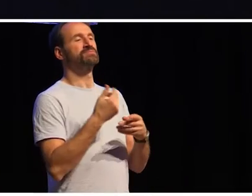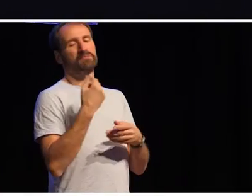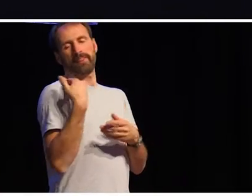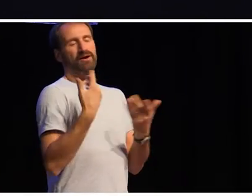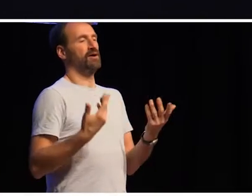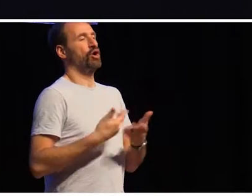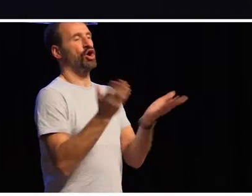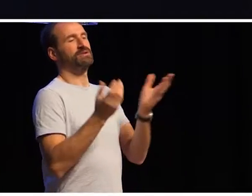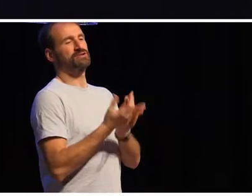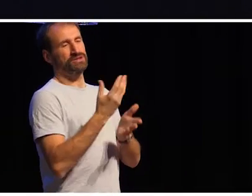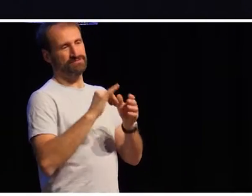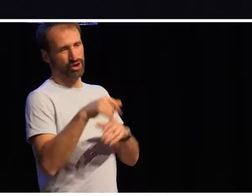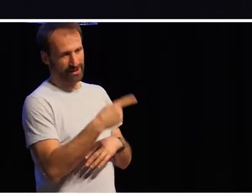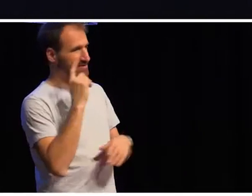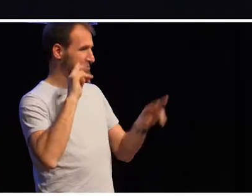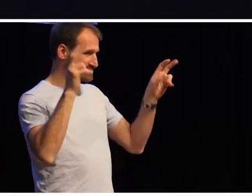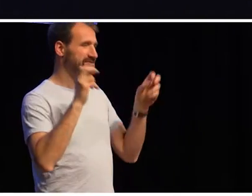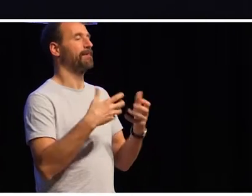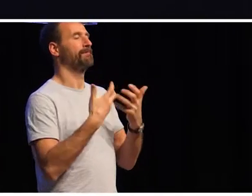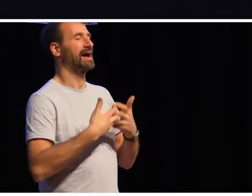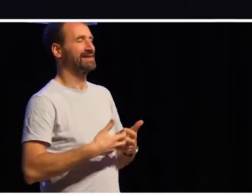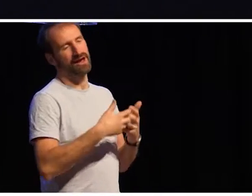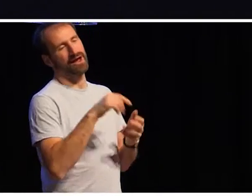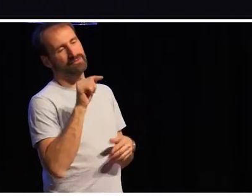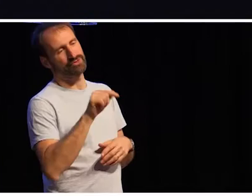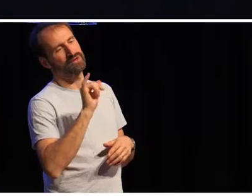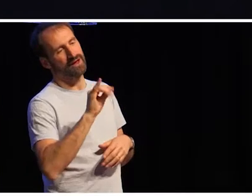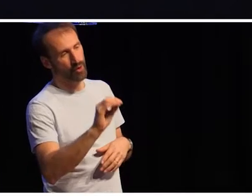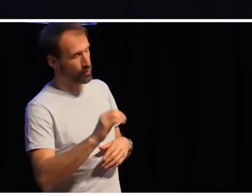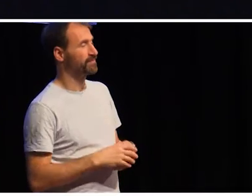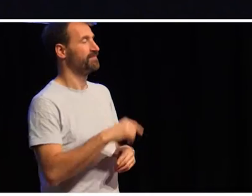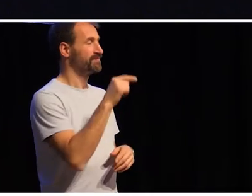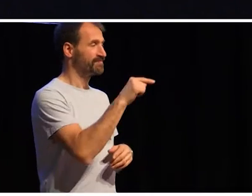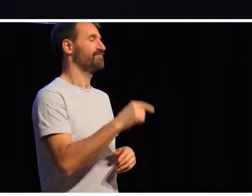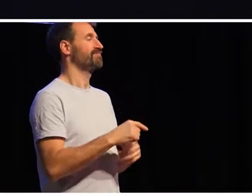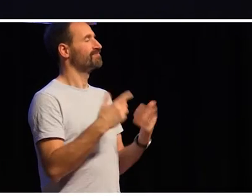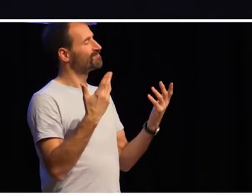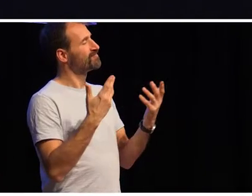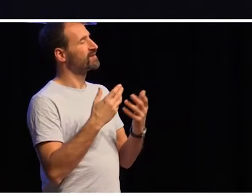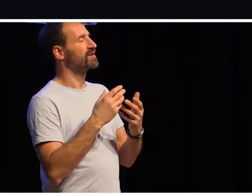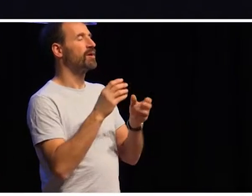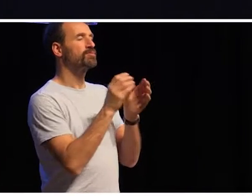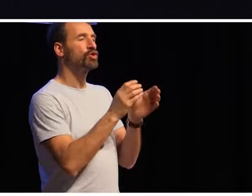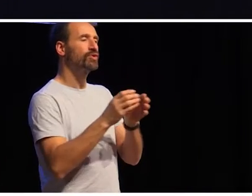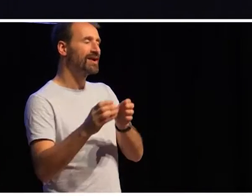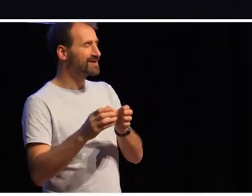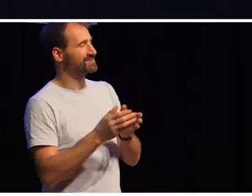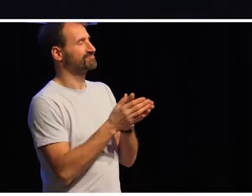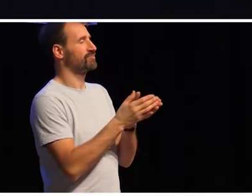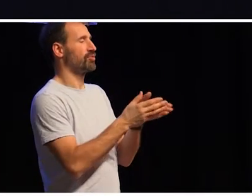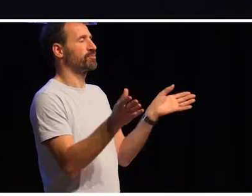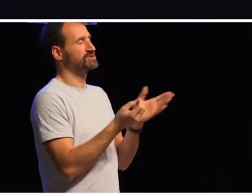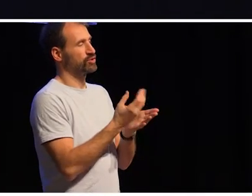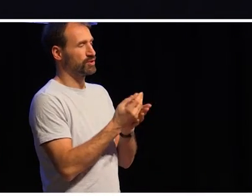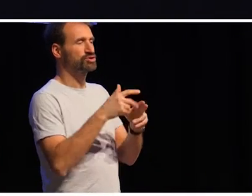Machine.io. It's a modular open source toolkit for building embedded IoT applications that connect sensors, devices, and cloud